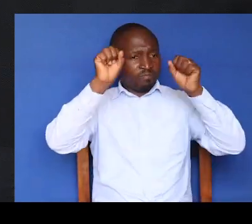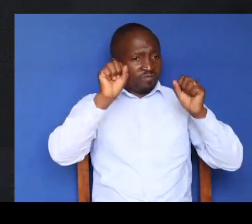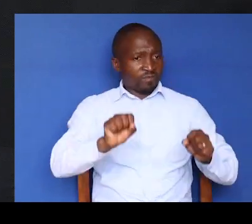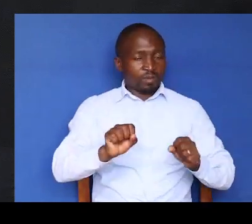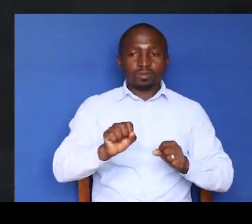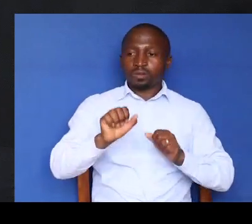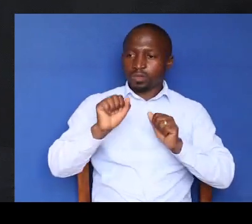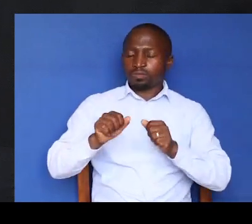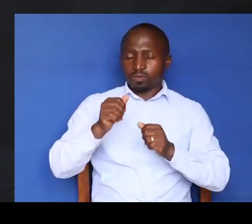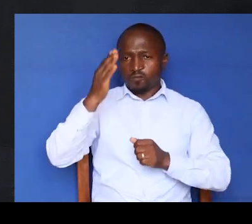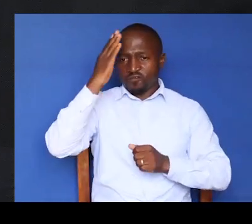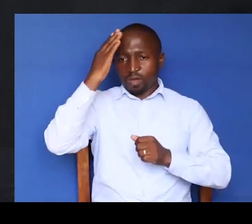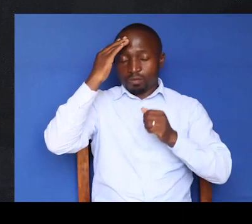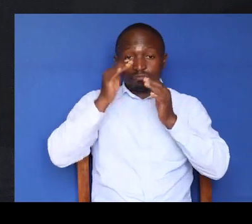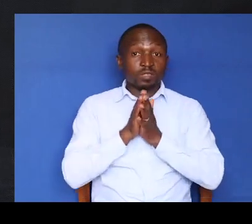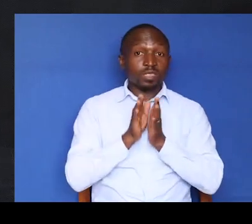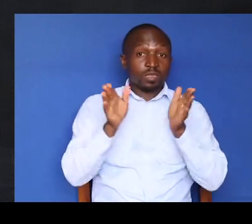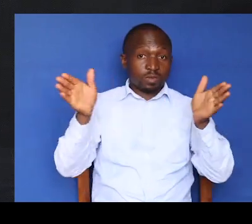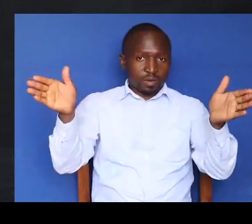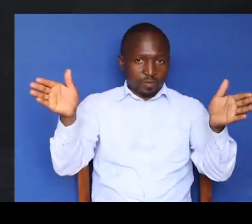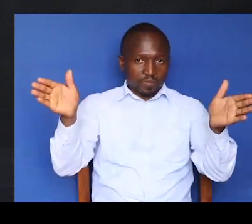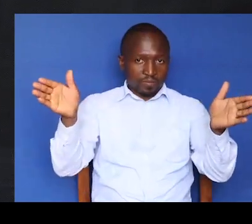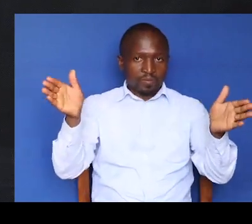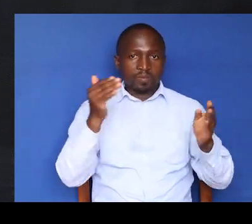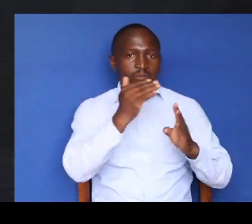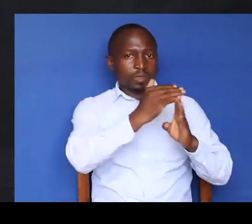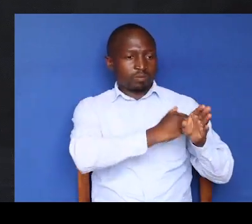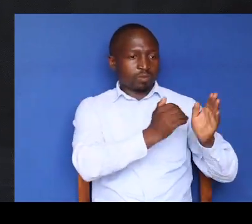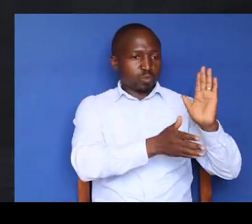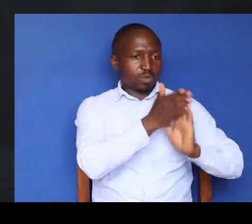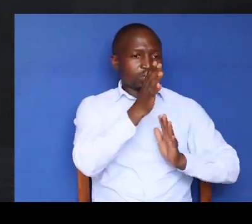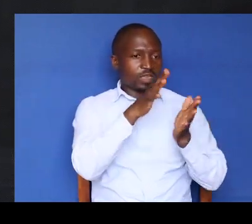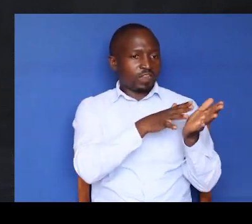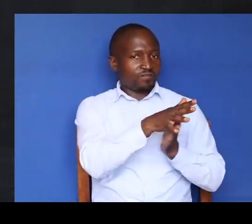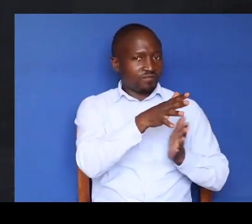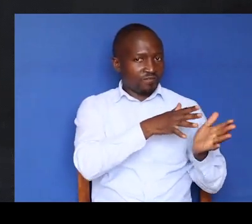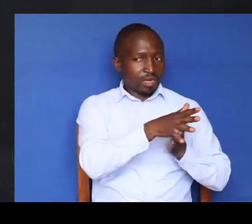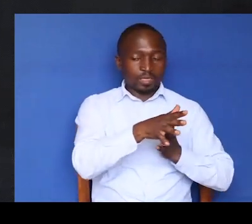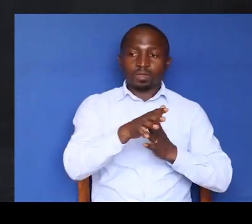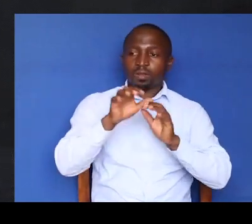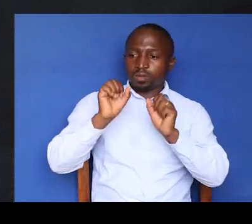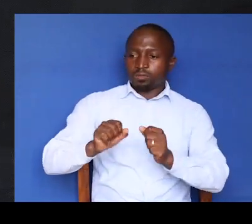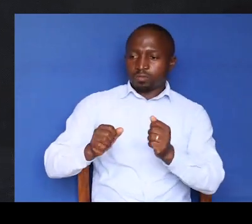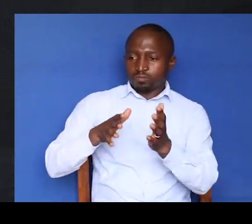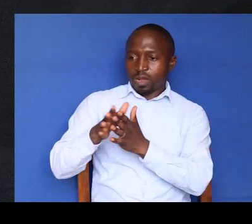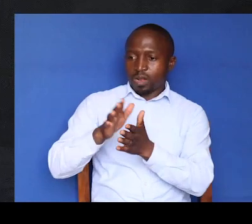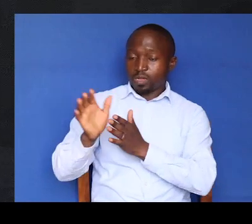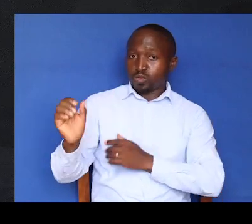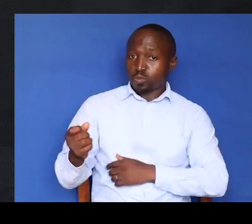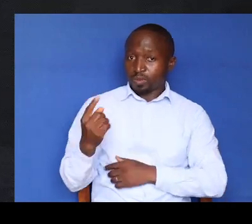idea about it. Now here, before we give the definition, let us have the following illustration